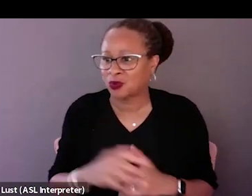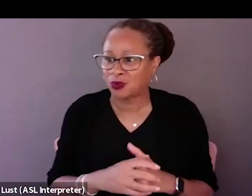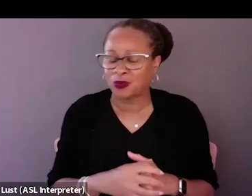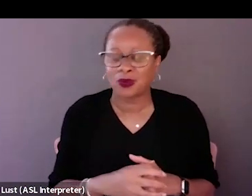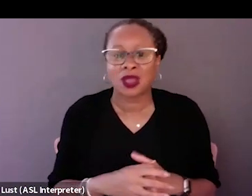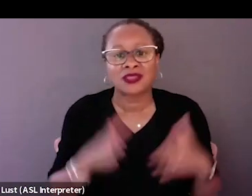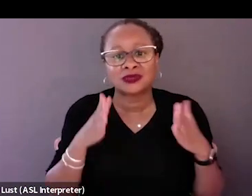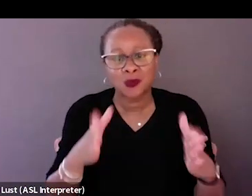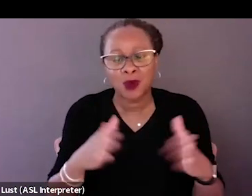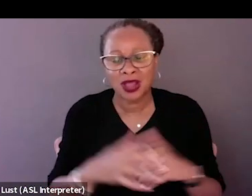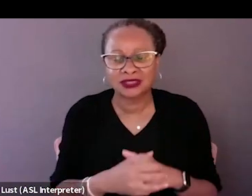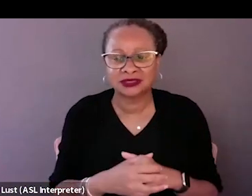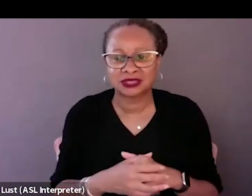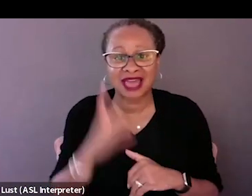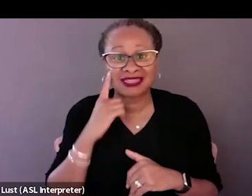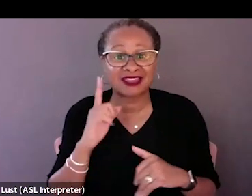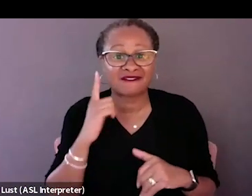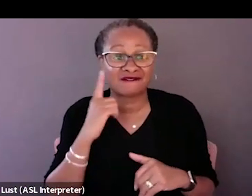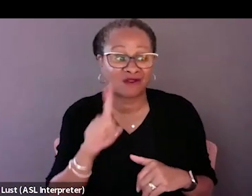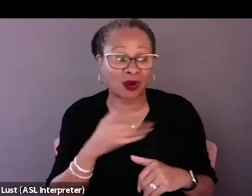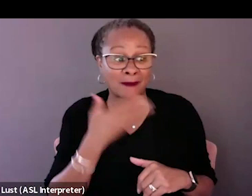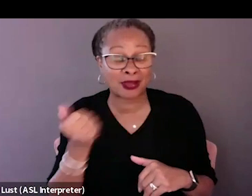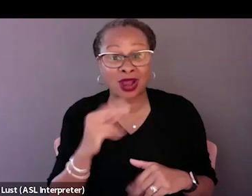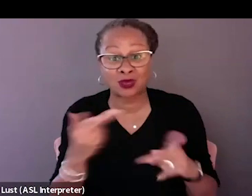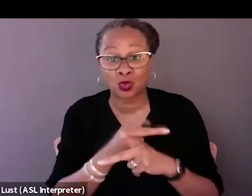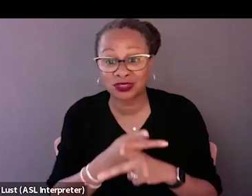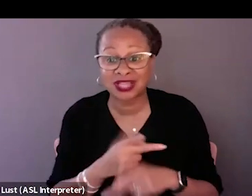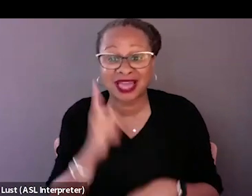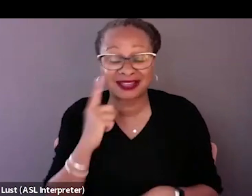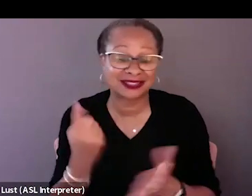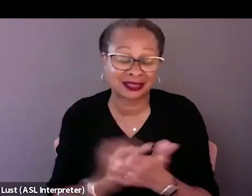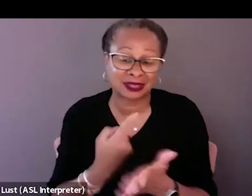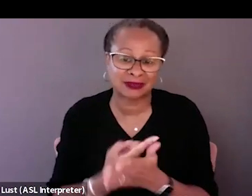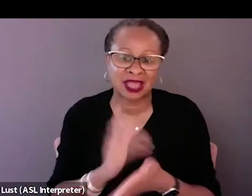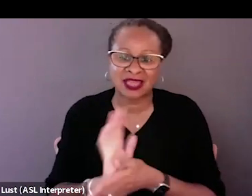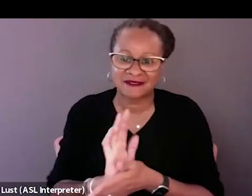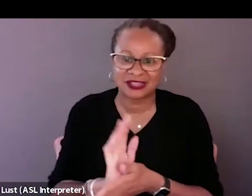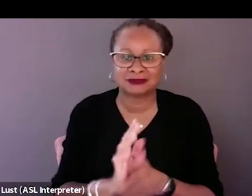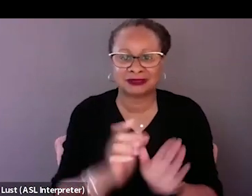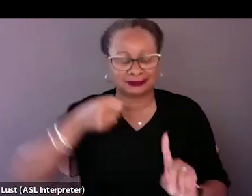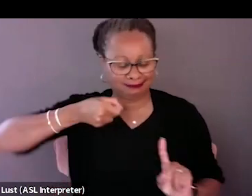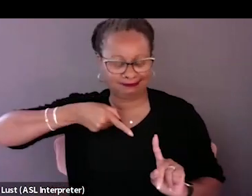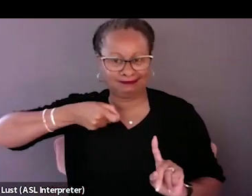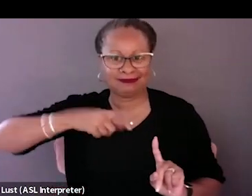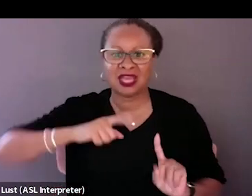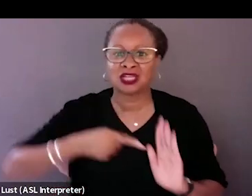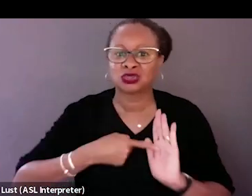way in which, and I think for better and for worse, I think sometimes, the film is signaling the ways in